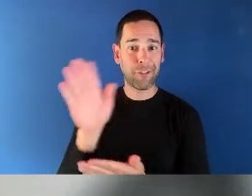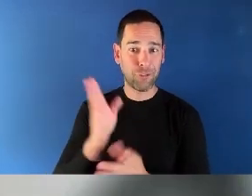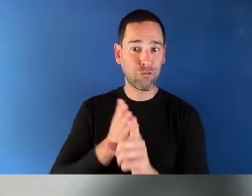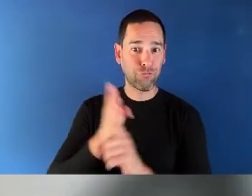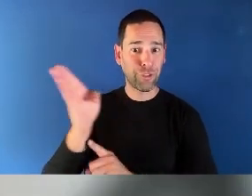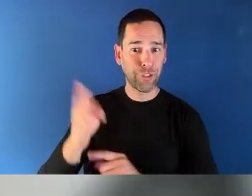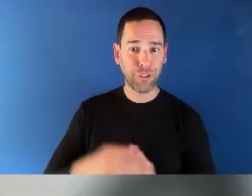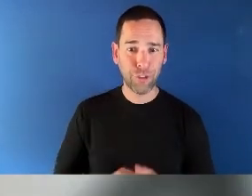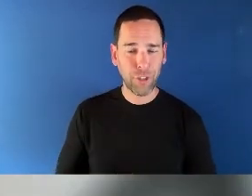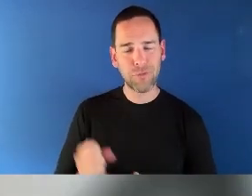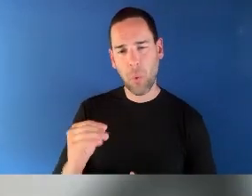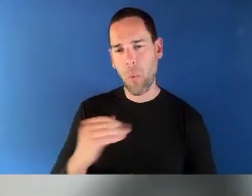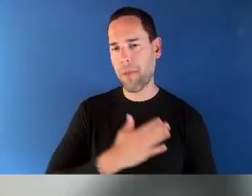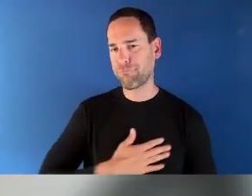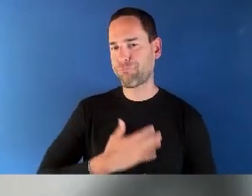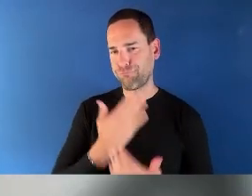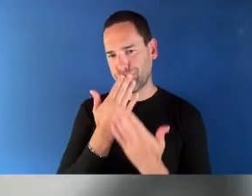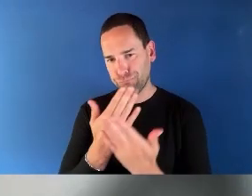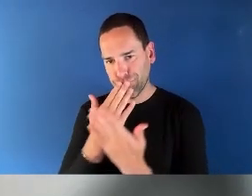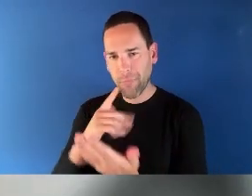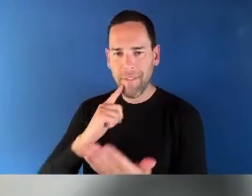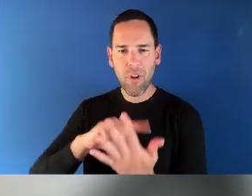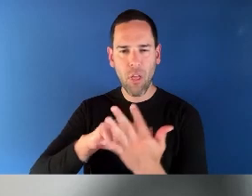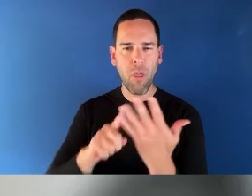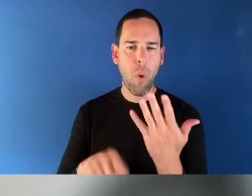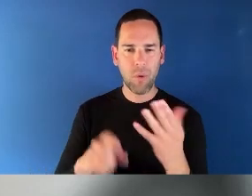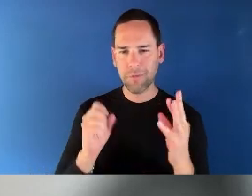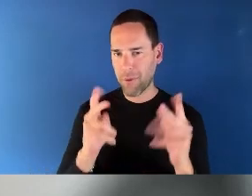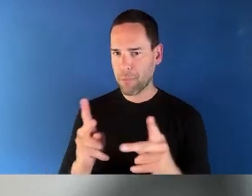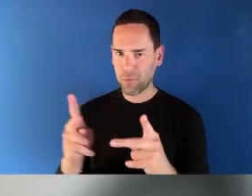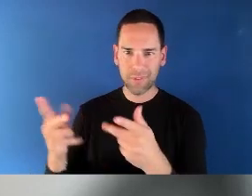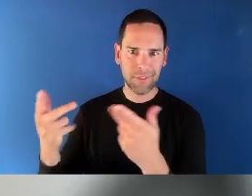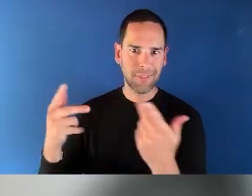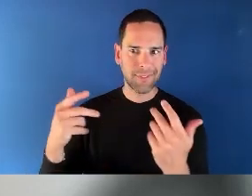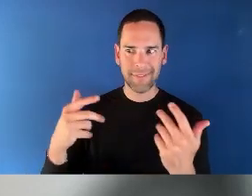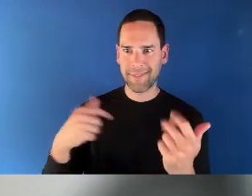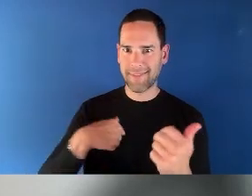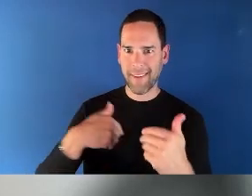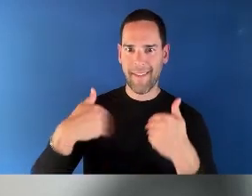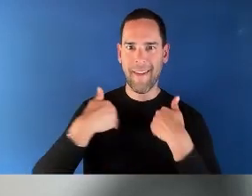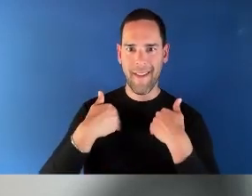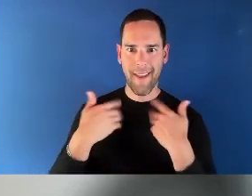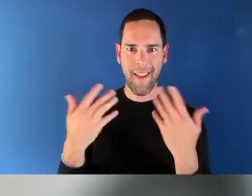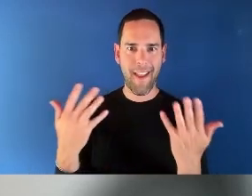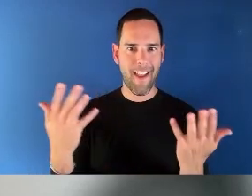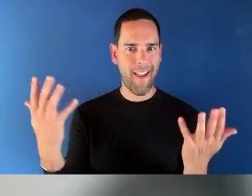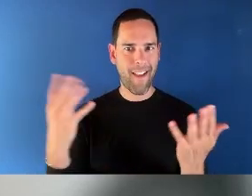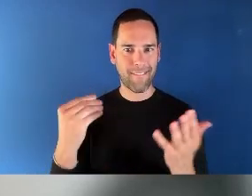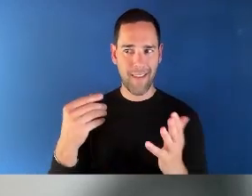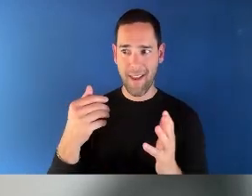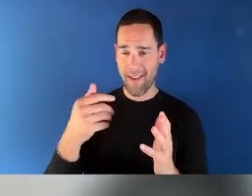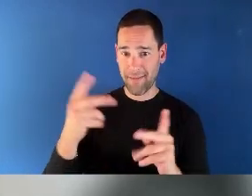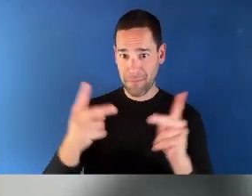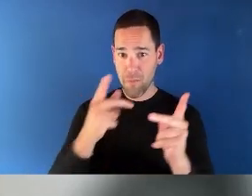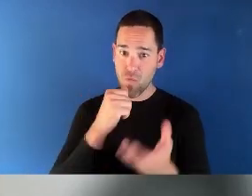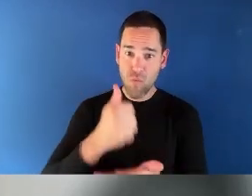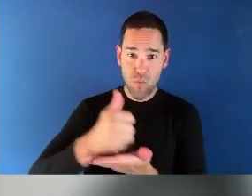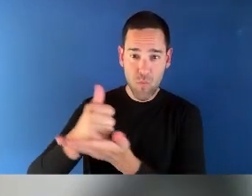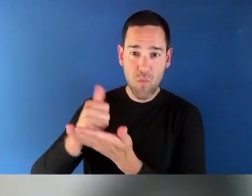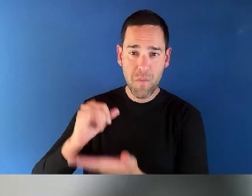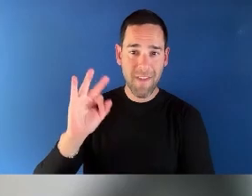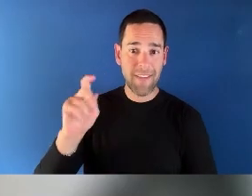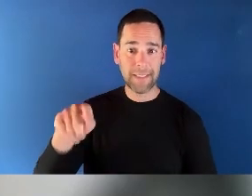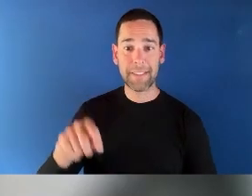I really appreciate that opportunity and just being able to get that assistance when I need it.